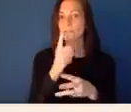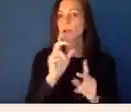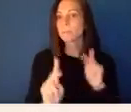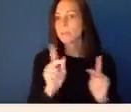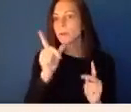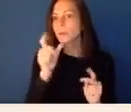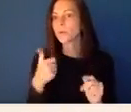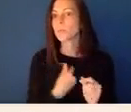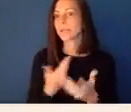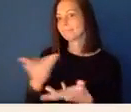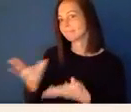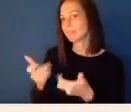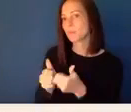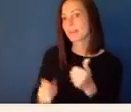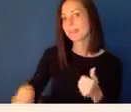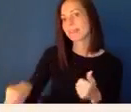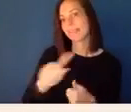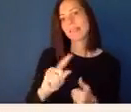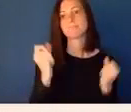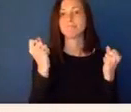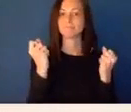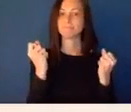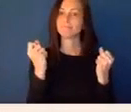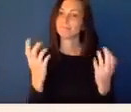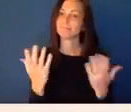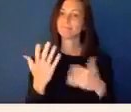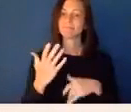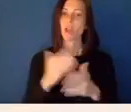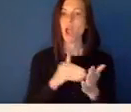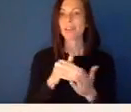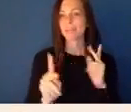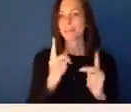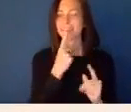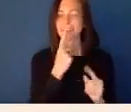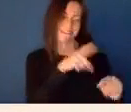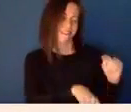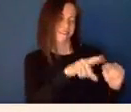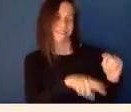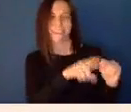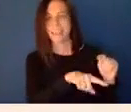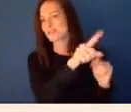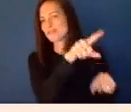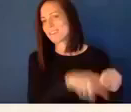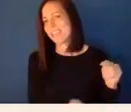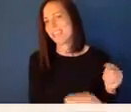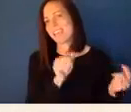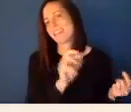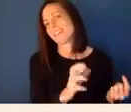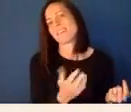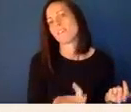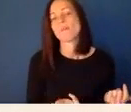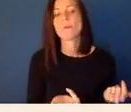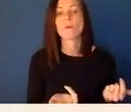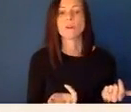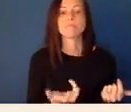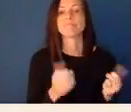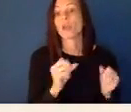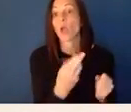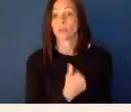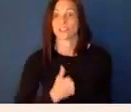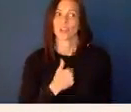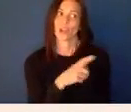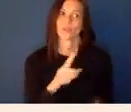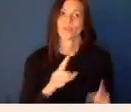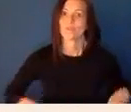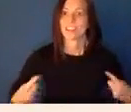with. And a lot of times people can say, oh, you can't do that, or oh, that's not something you can do, or oh, sorry, you're in a wheelchair, we're not